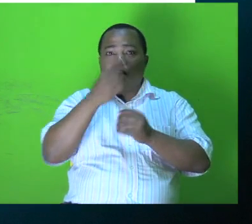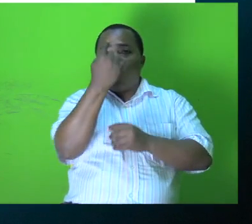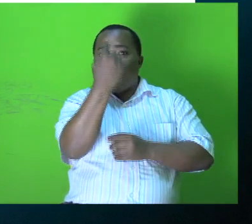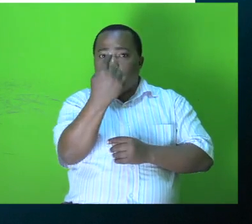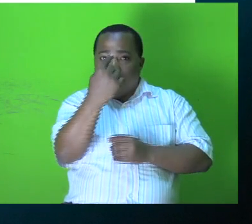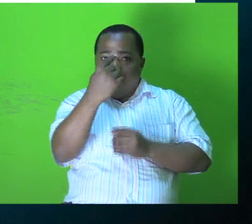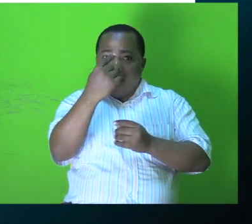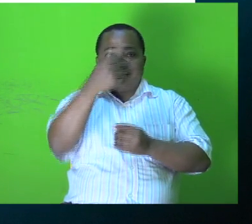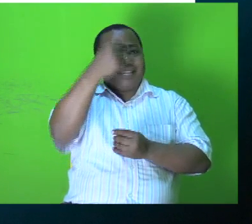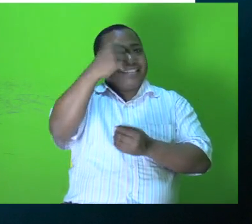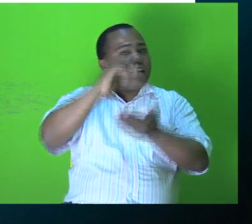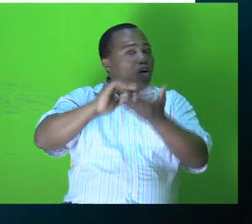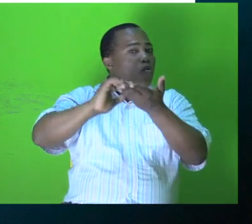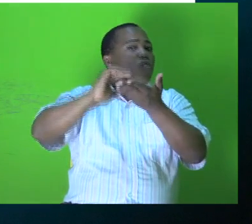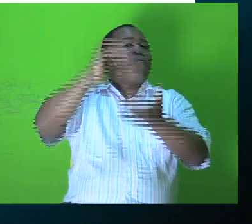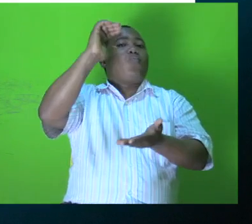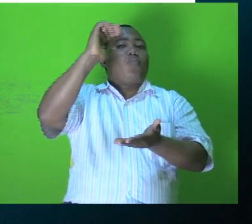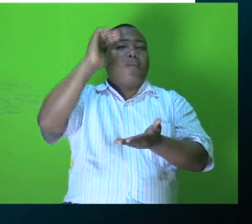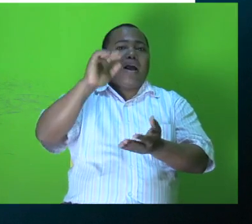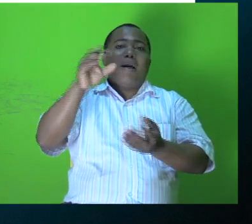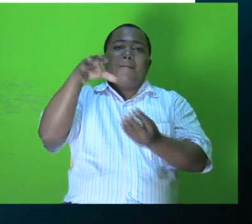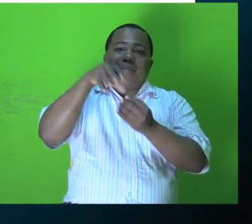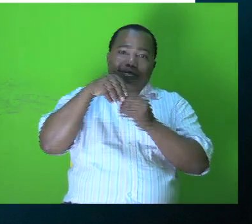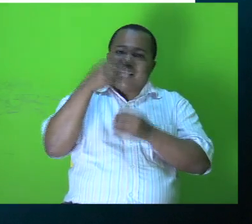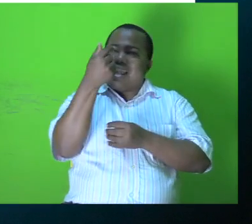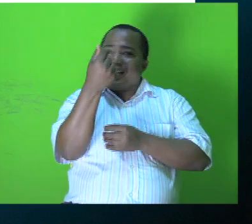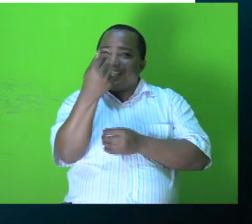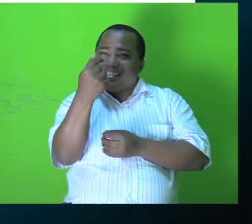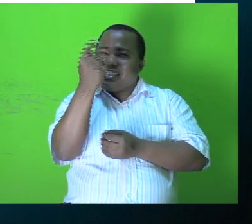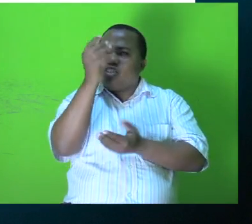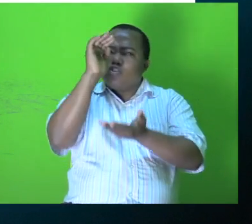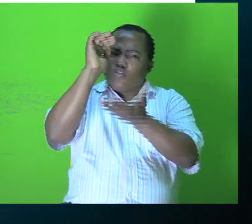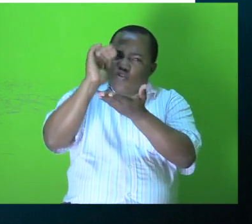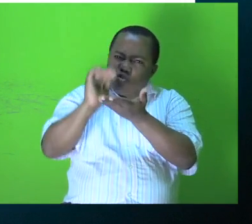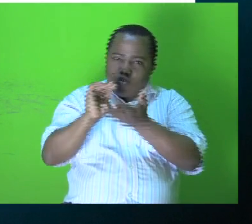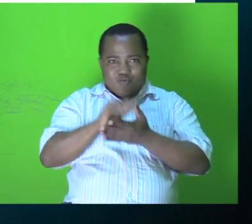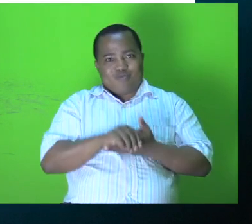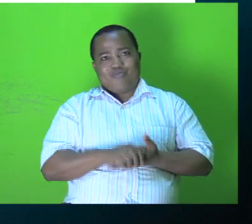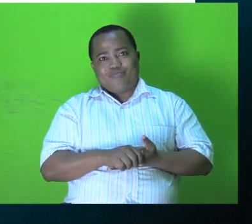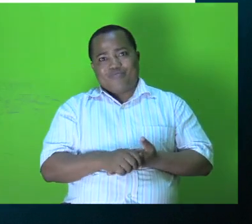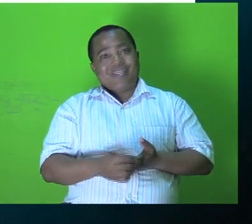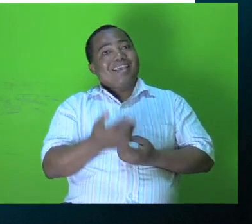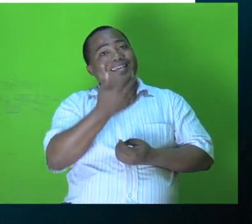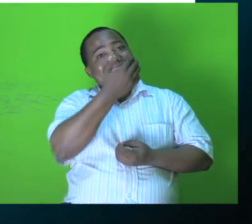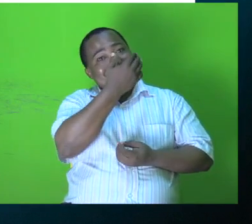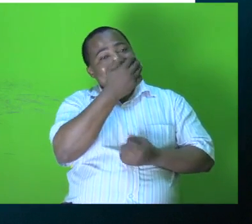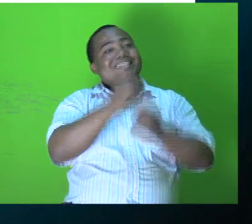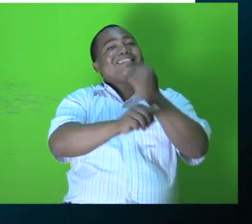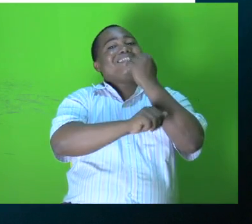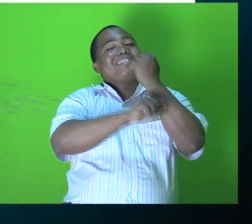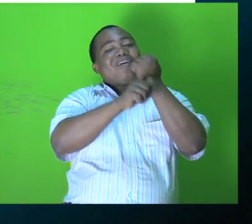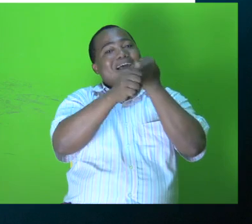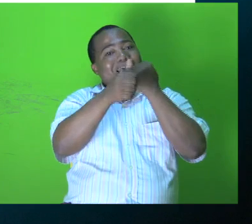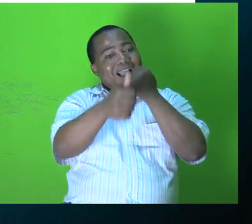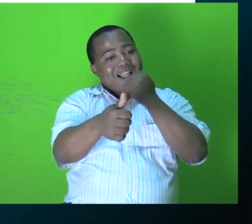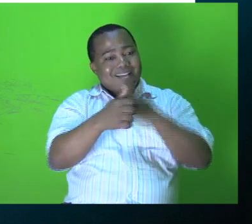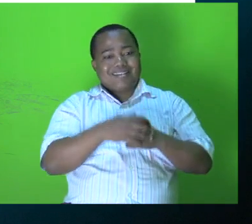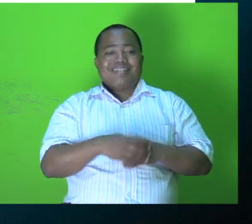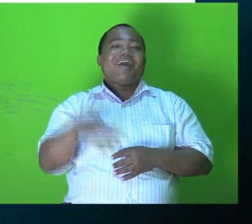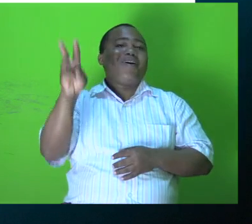one capital letter T with a small letter T. This one represents